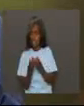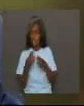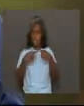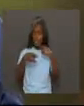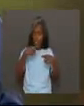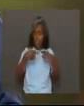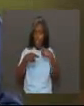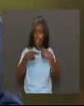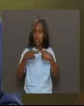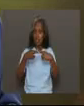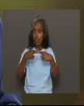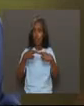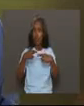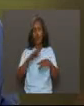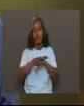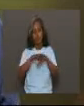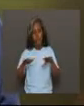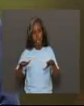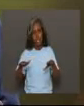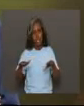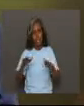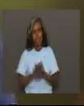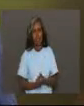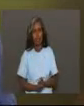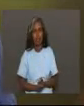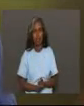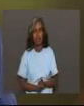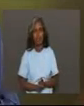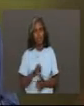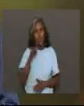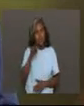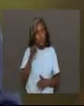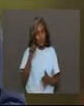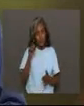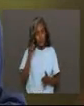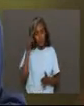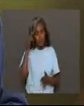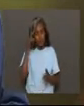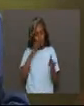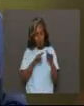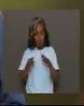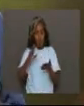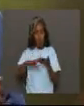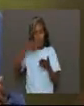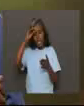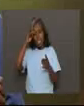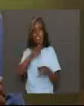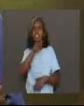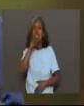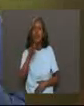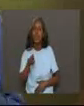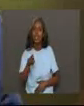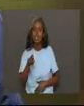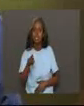they relate to loci and planes. You will also learn the